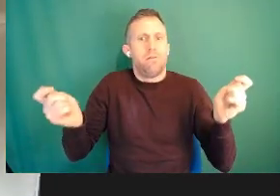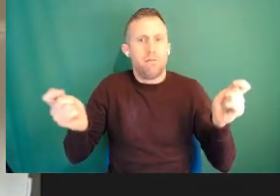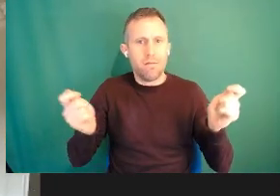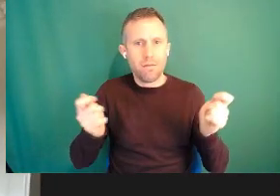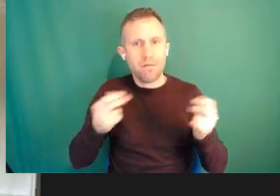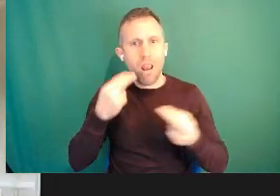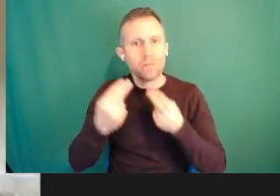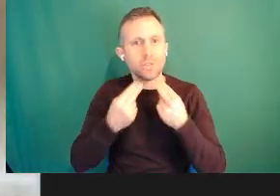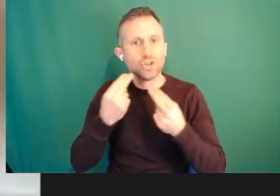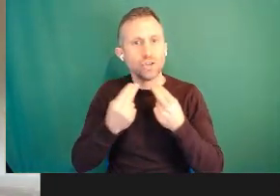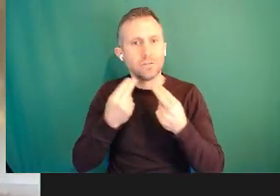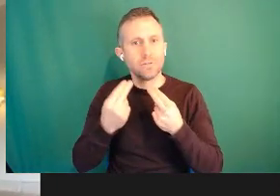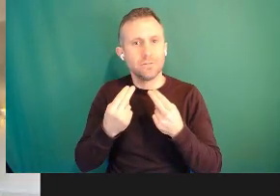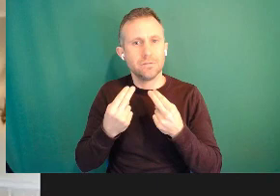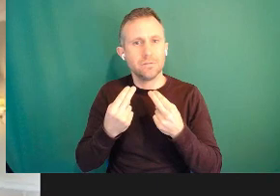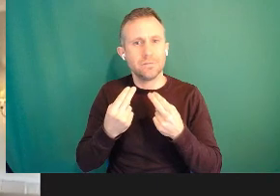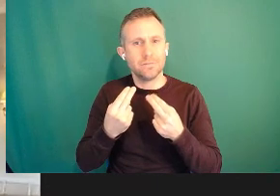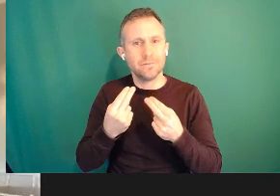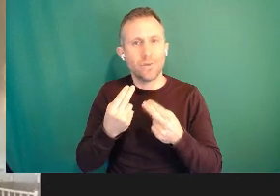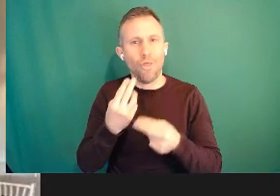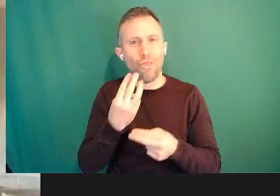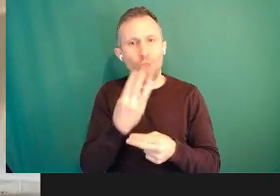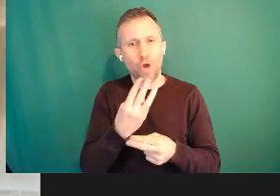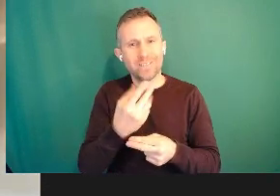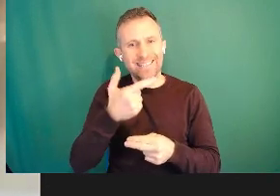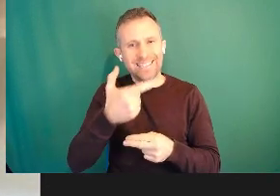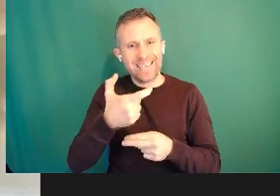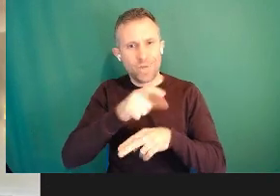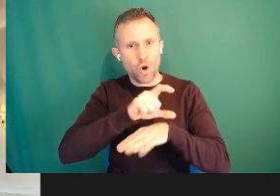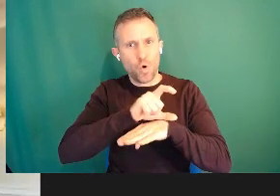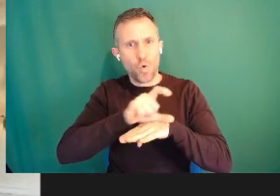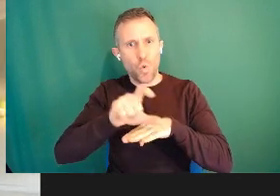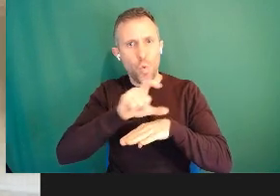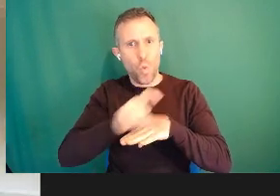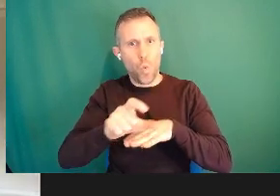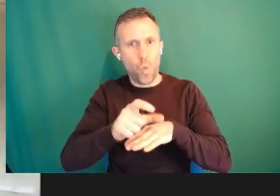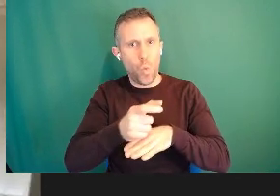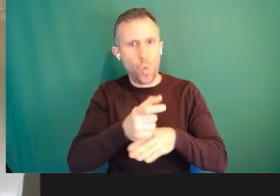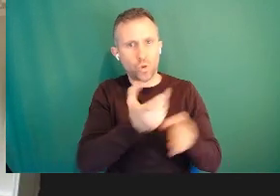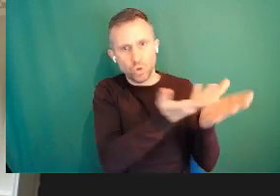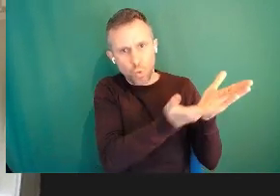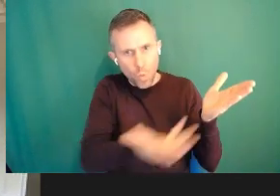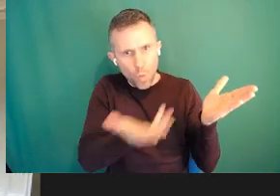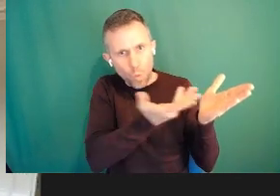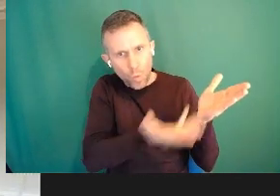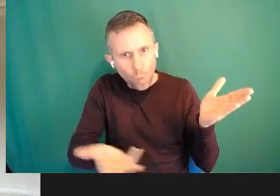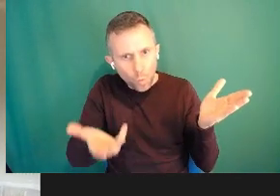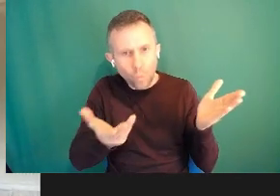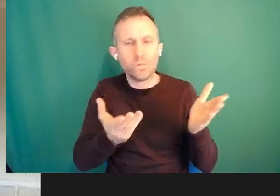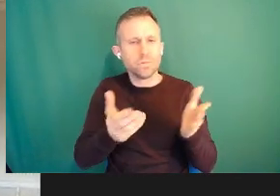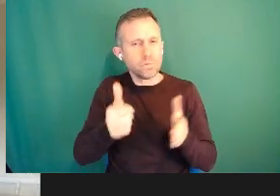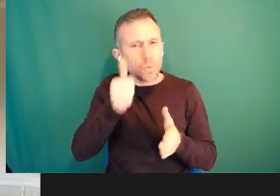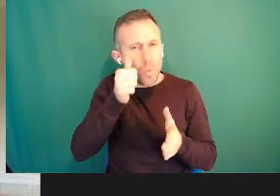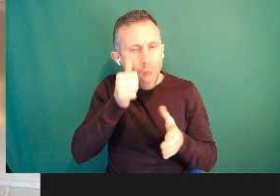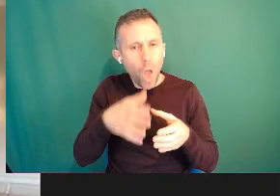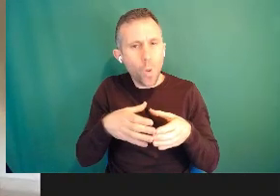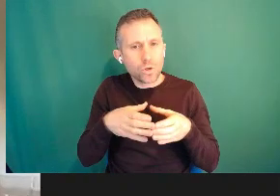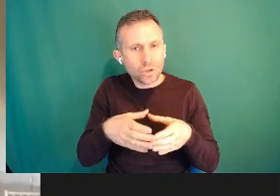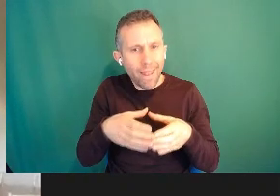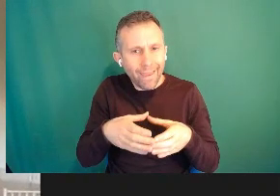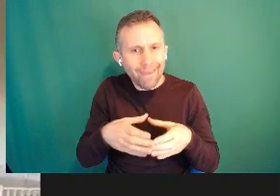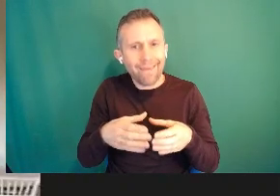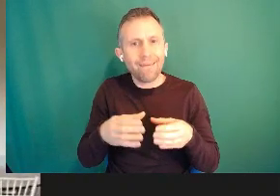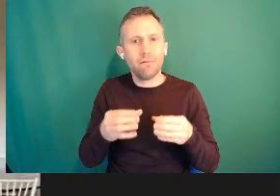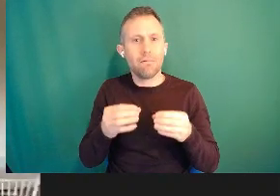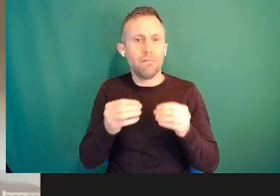all sorts of different foods. So some things that we eat now today, like jelly and blancmange, but also some more unusual items